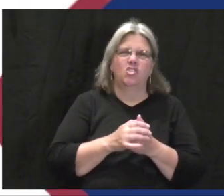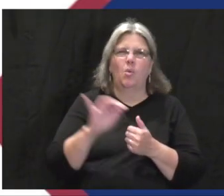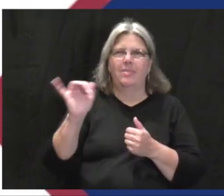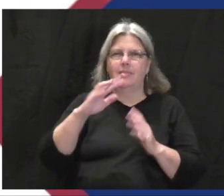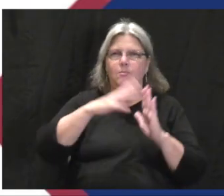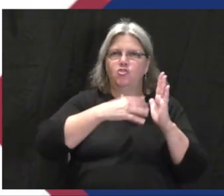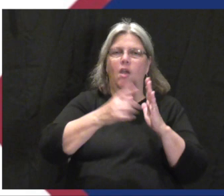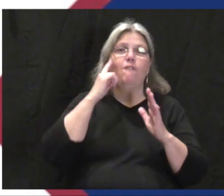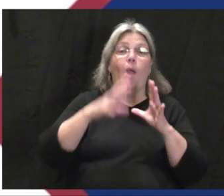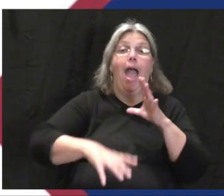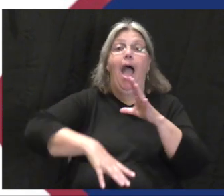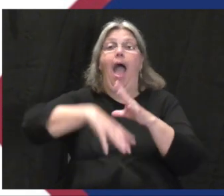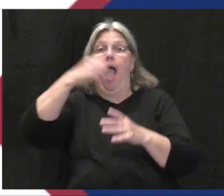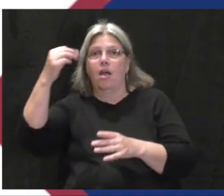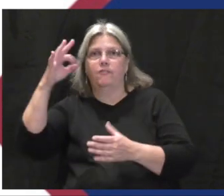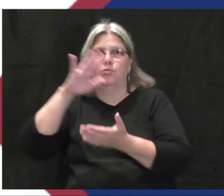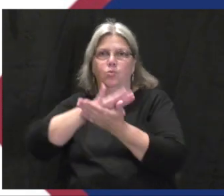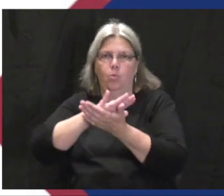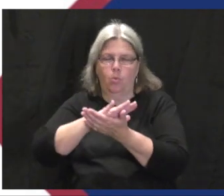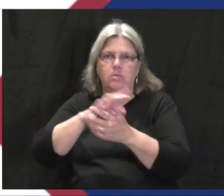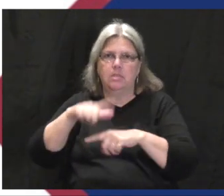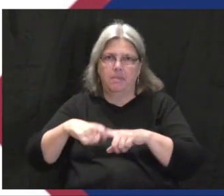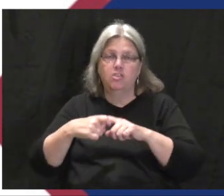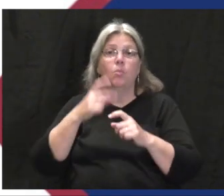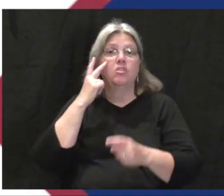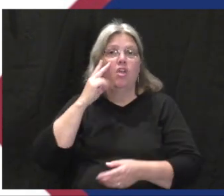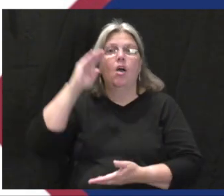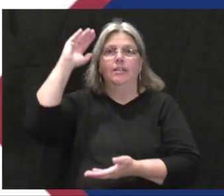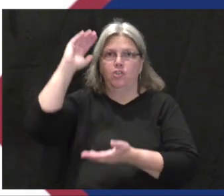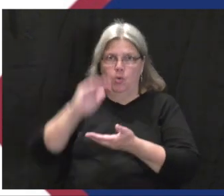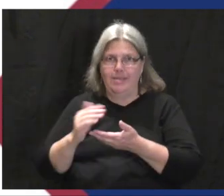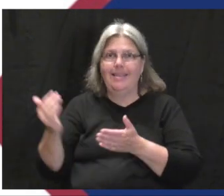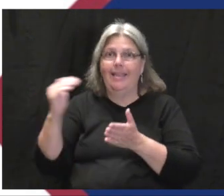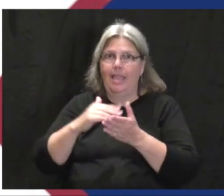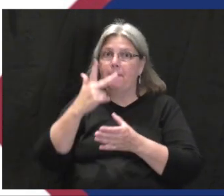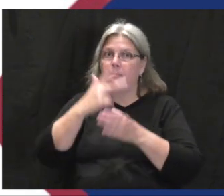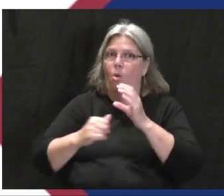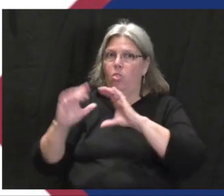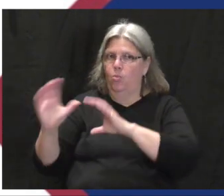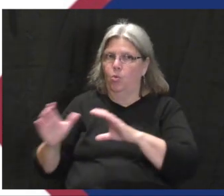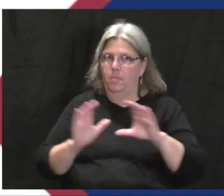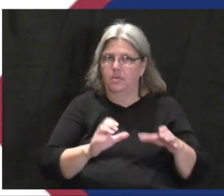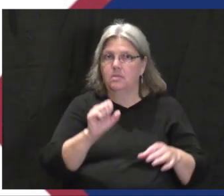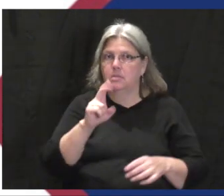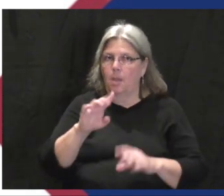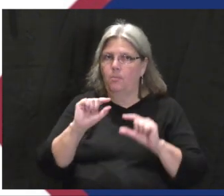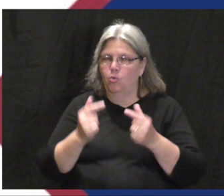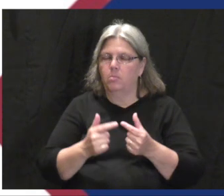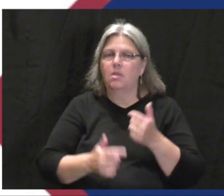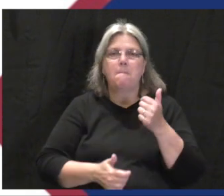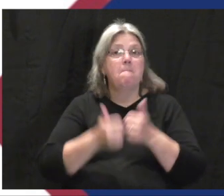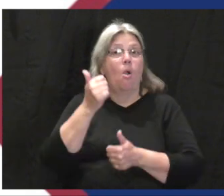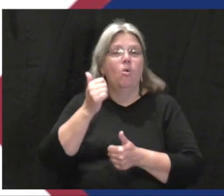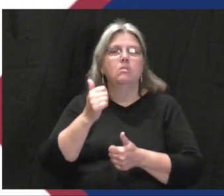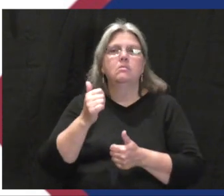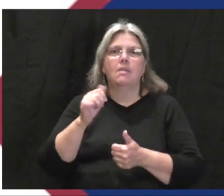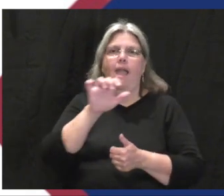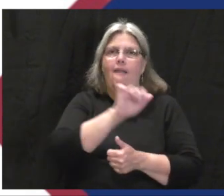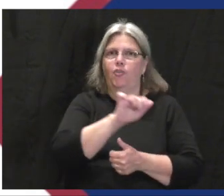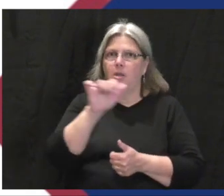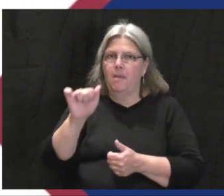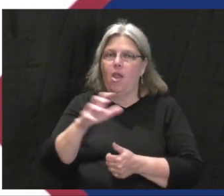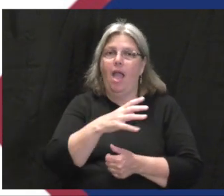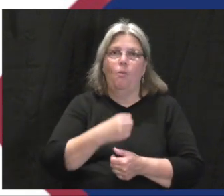right? So we saw decreases again in most subgroups, and most notably our African-American students and white